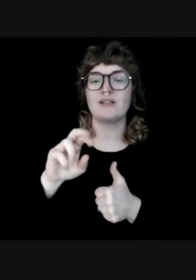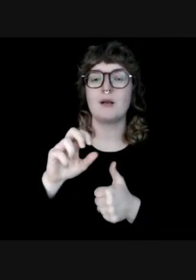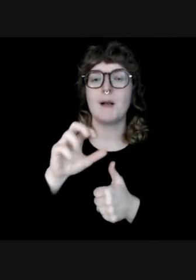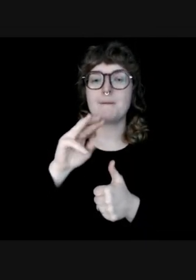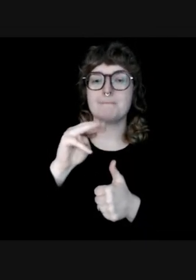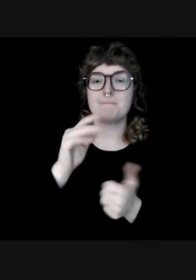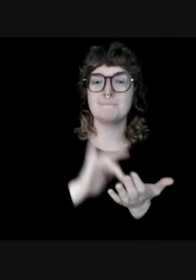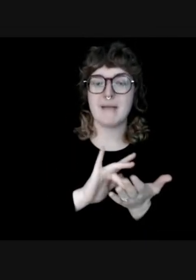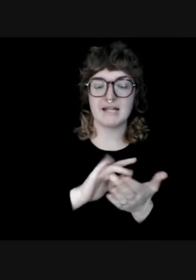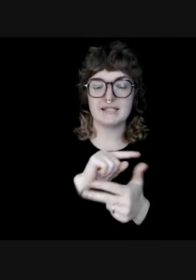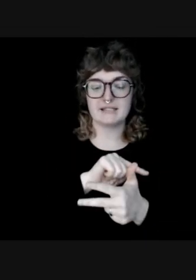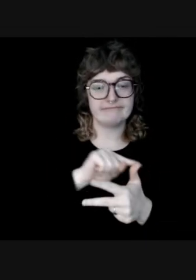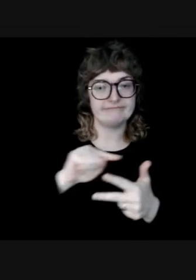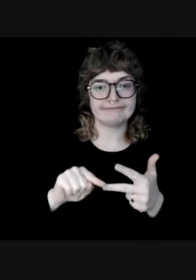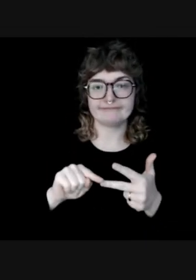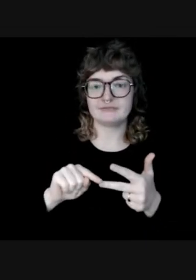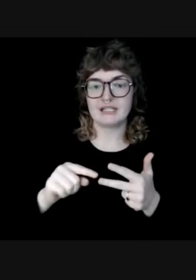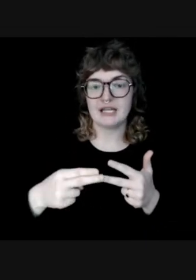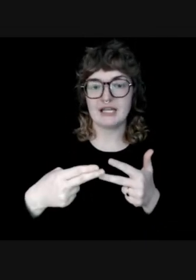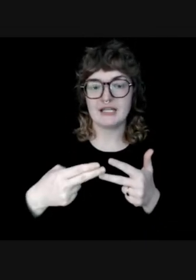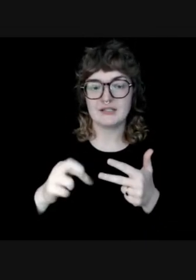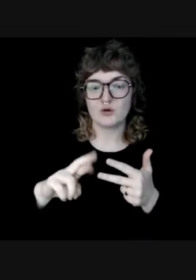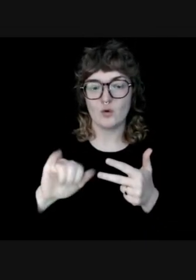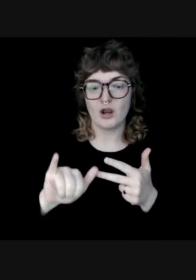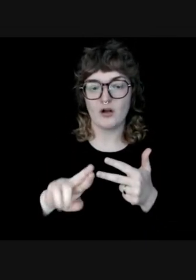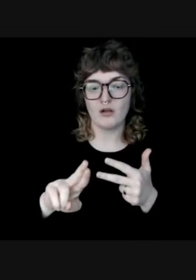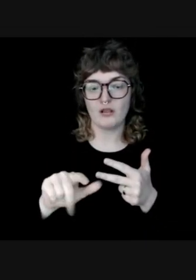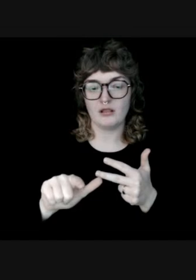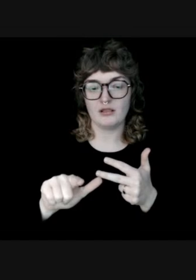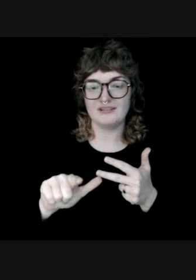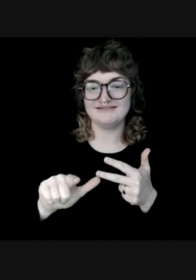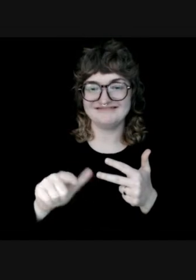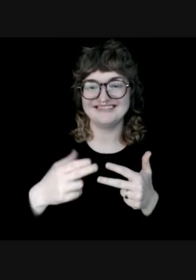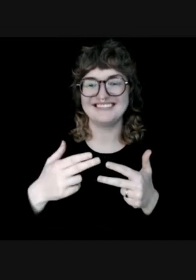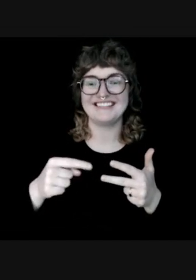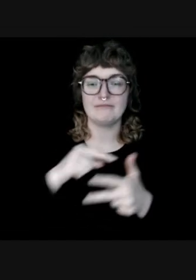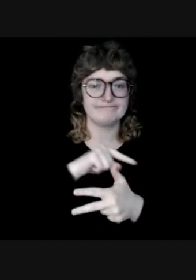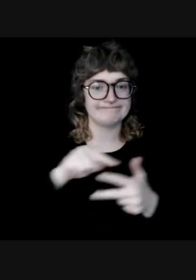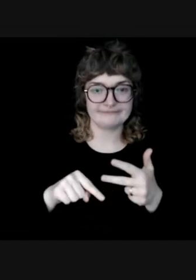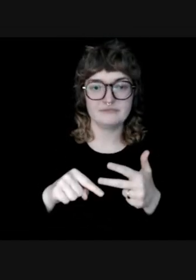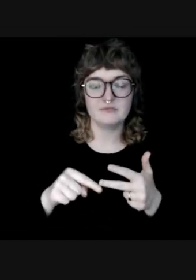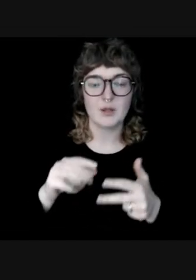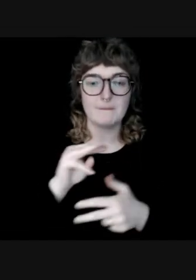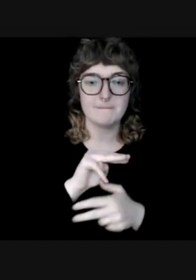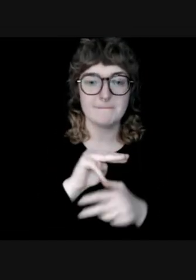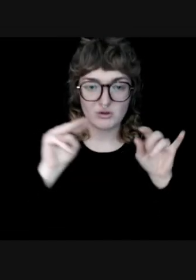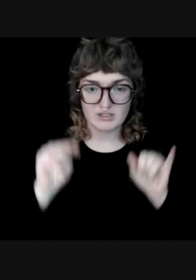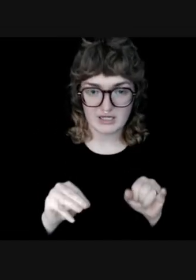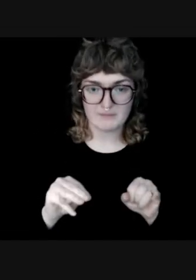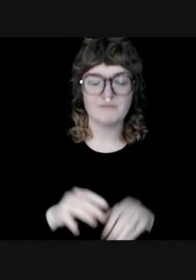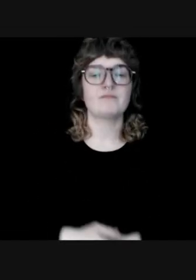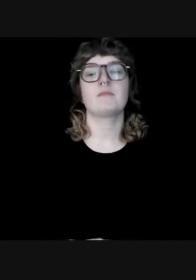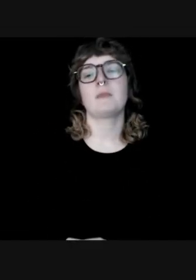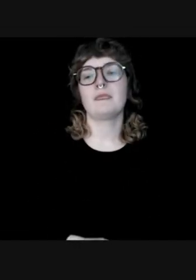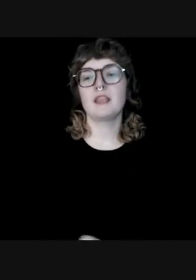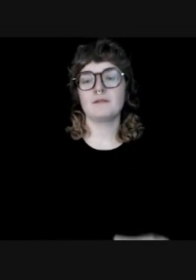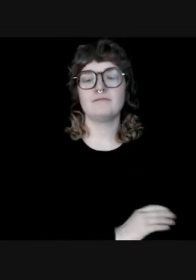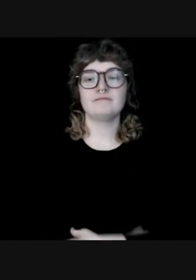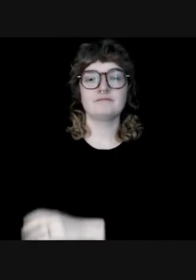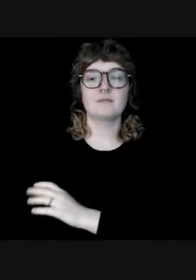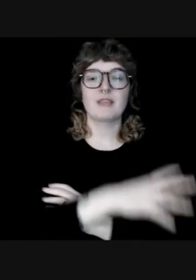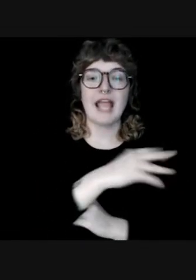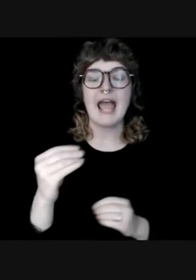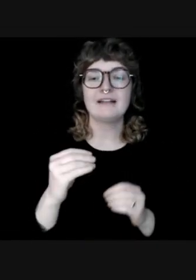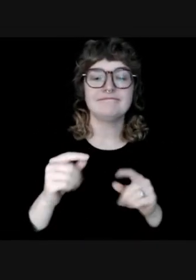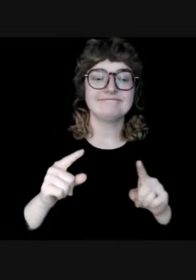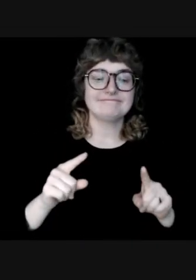Society, now the Maryland Center for History and Culture. As the president of History Works, Inc., a Maryland-based historical consultancy,